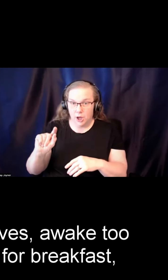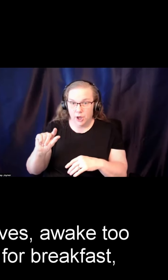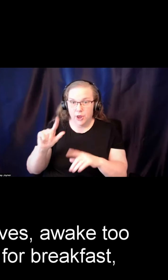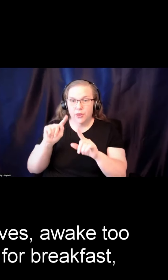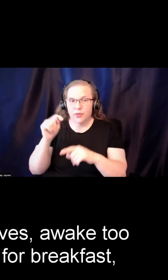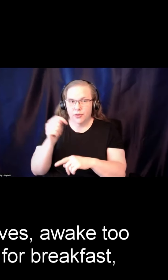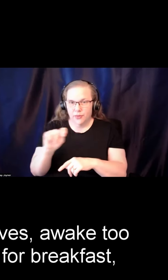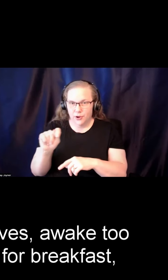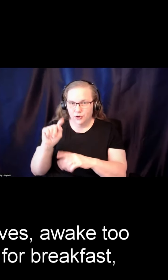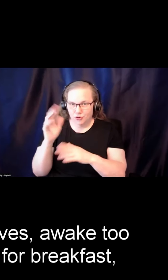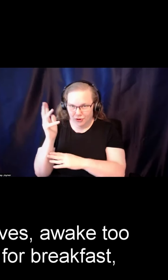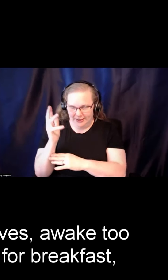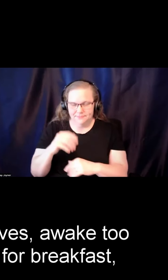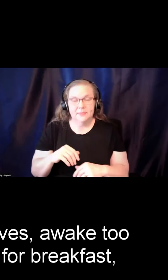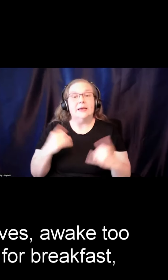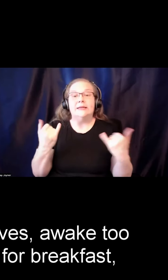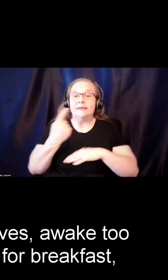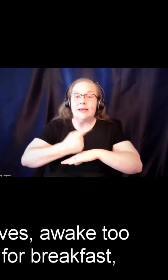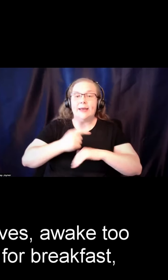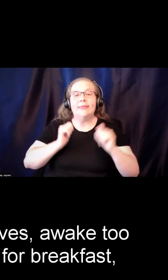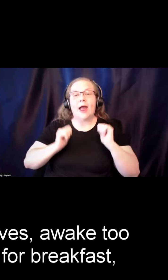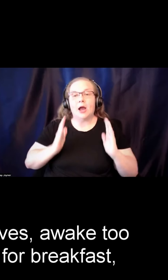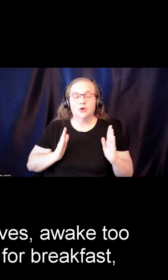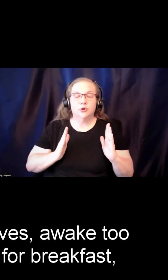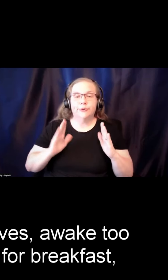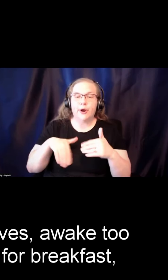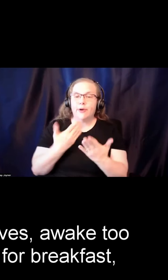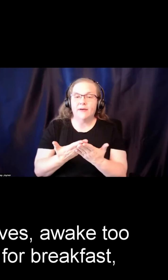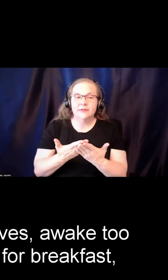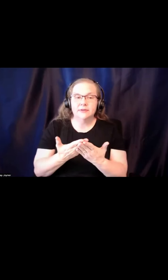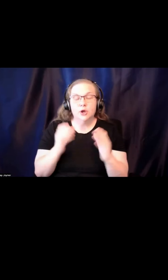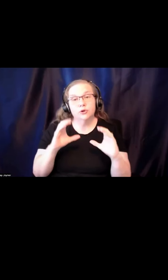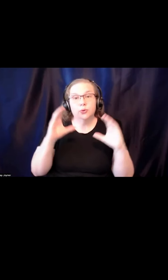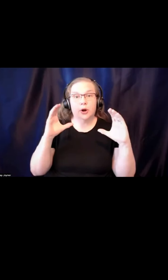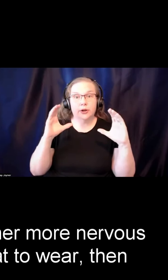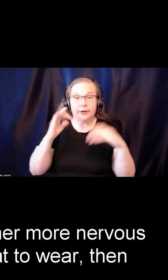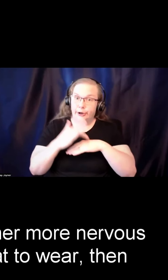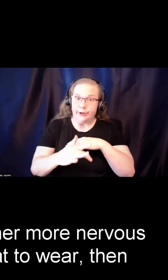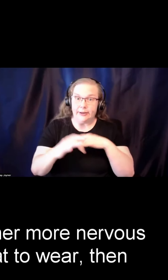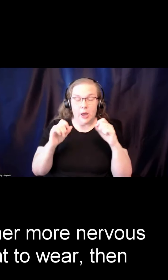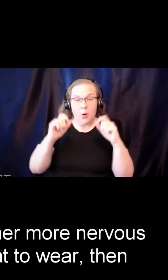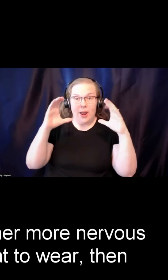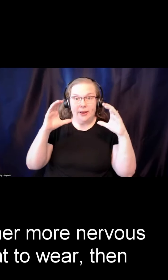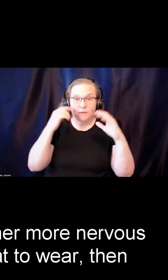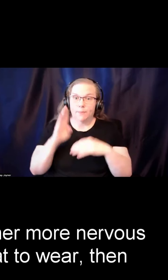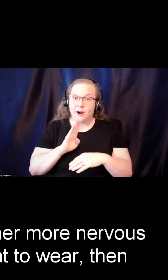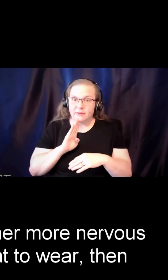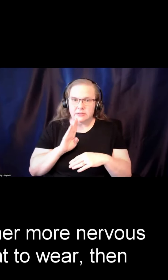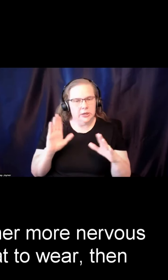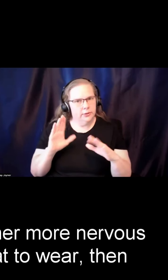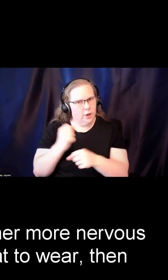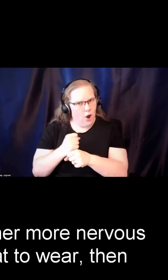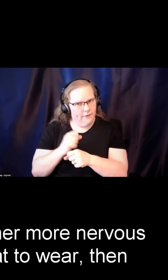Today, the actor arrives. Awake too early, too nervous for breakfast. Coffee alone makes her more